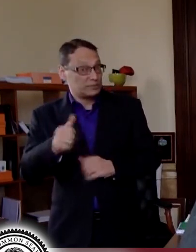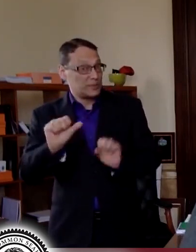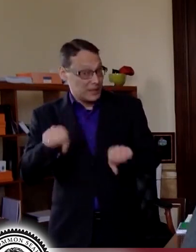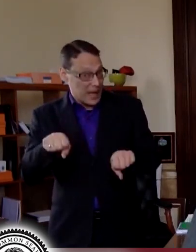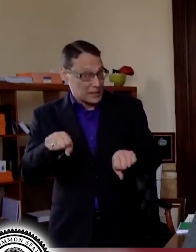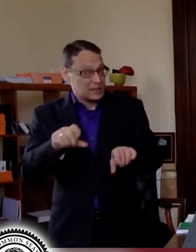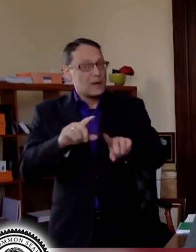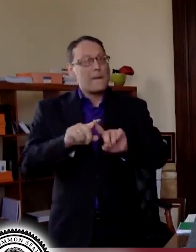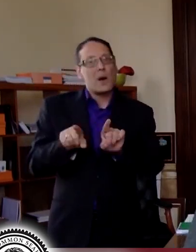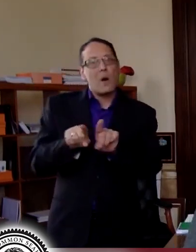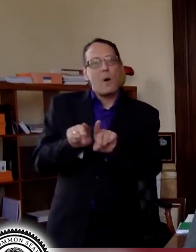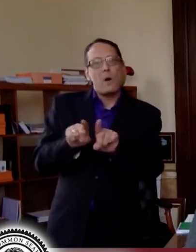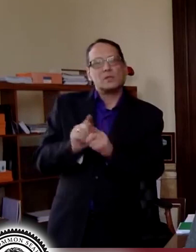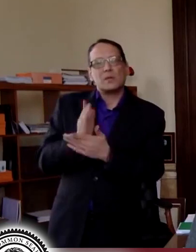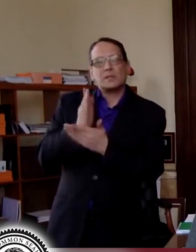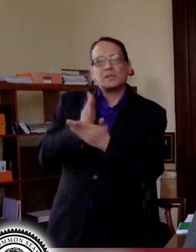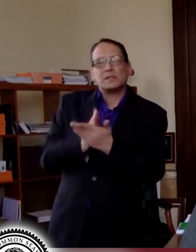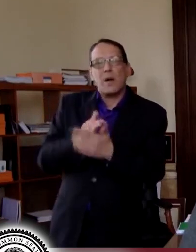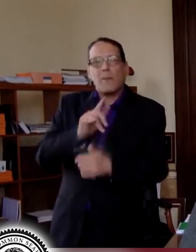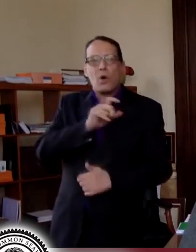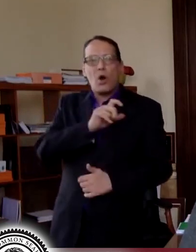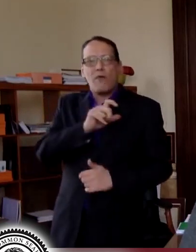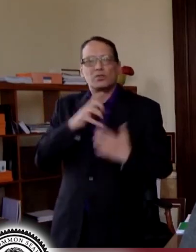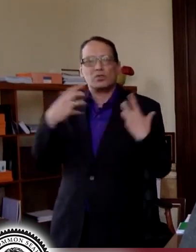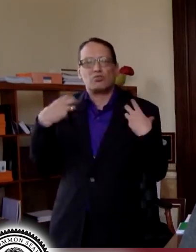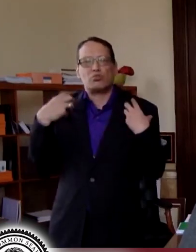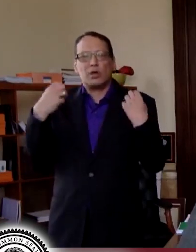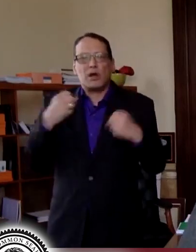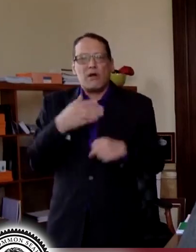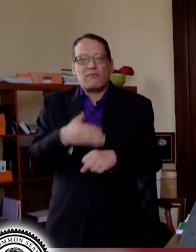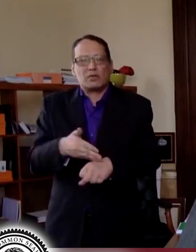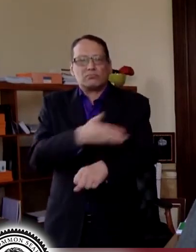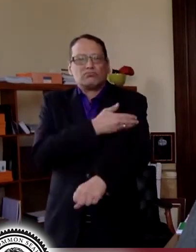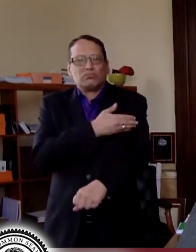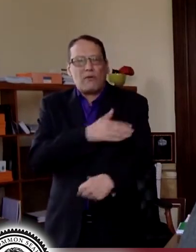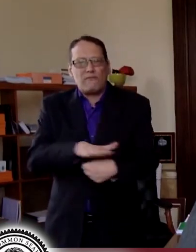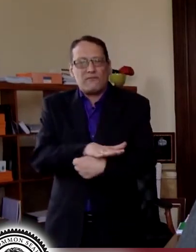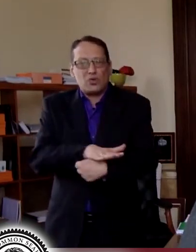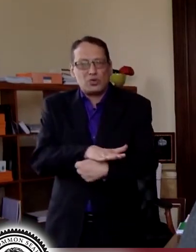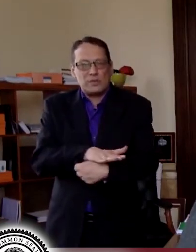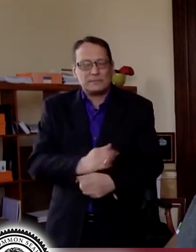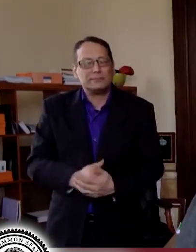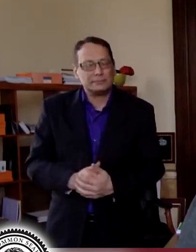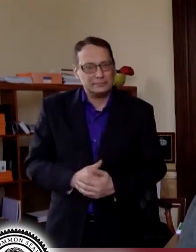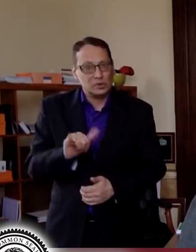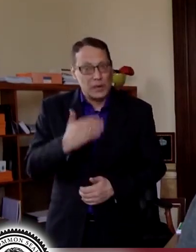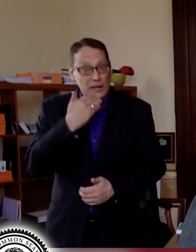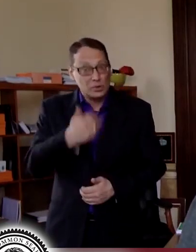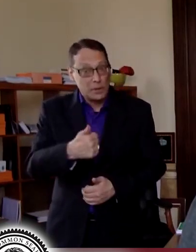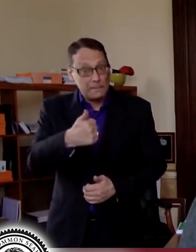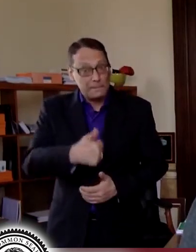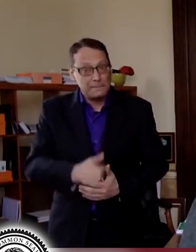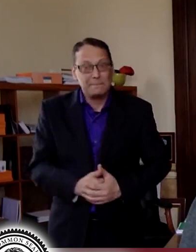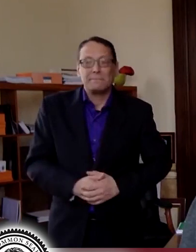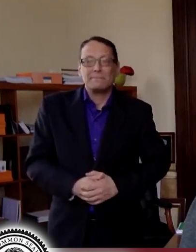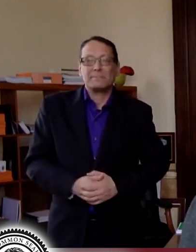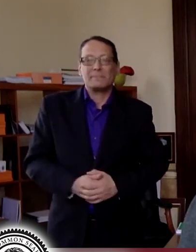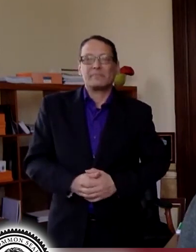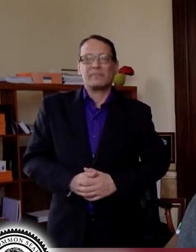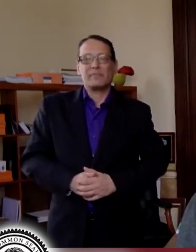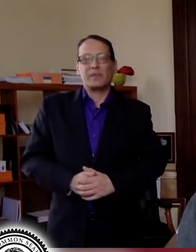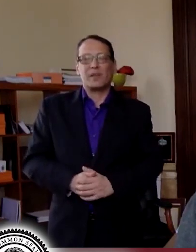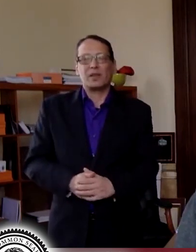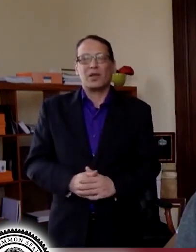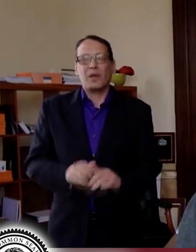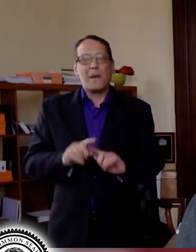know that some officers have recovered and completely recovered. So that's good news. But I think